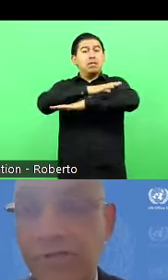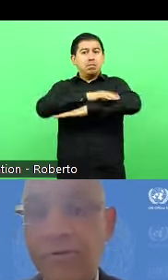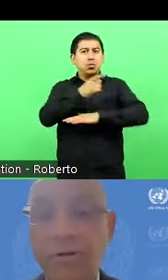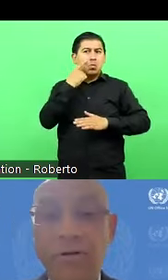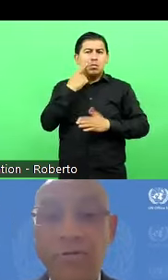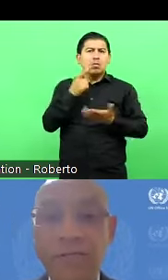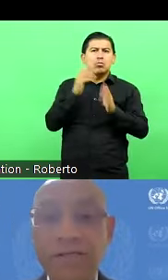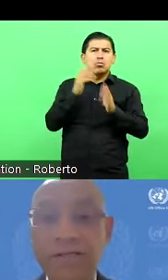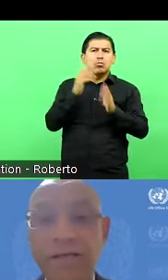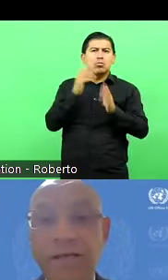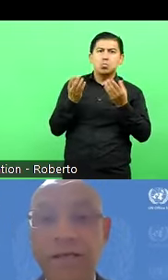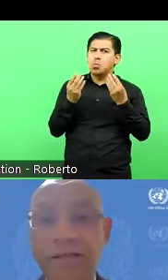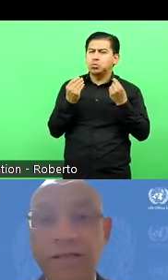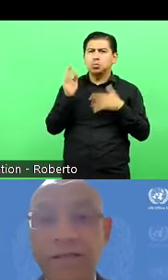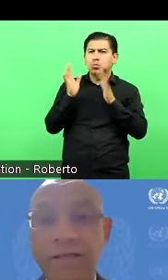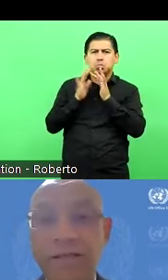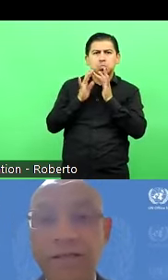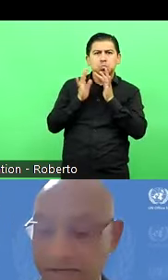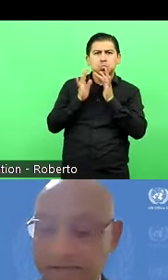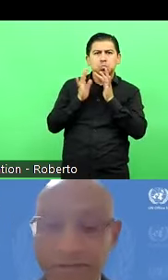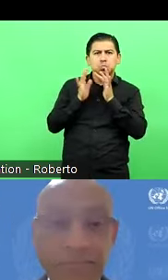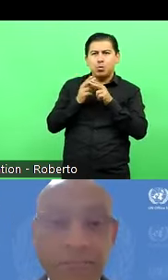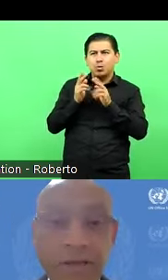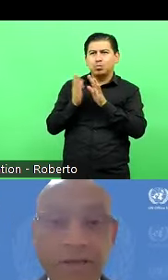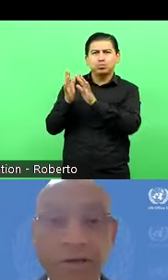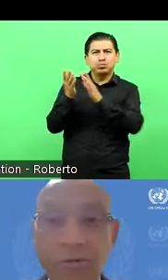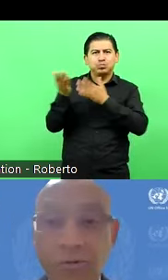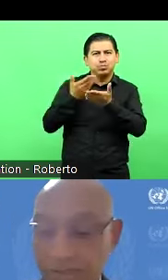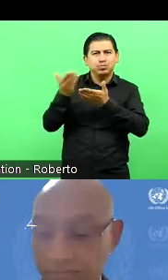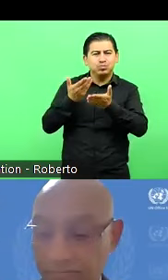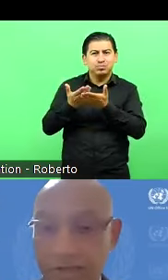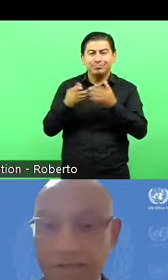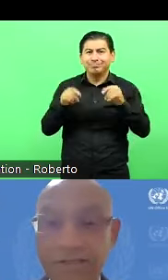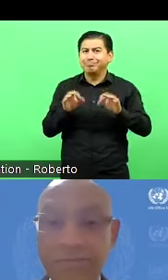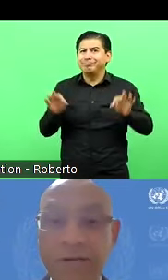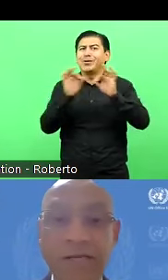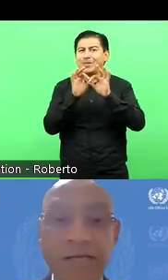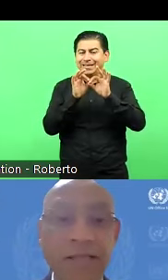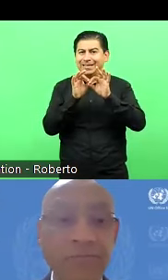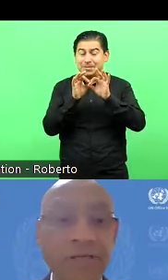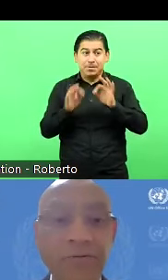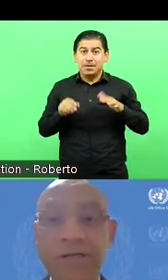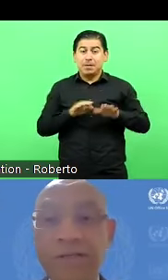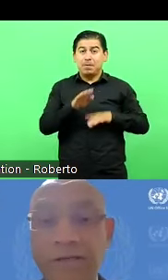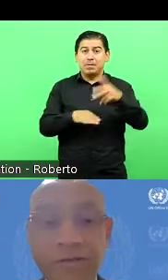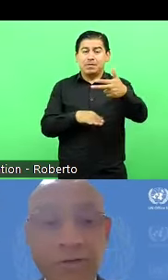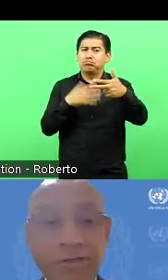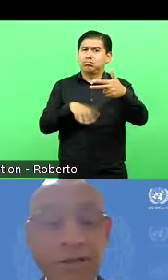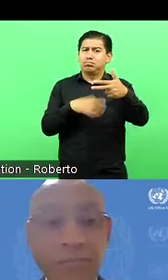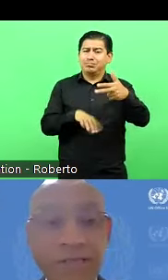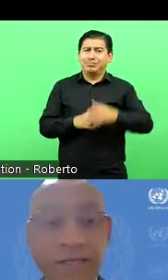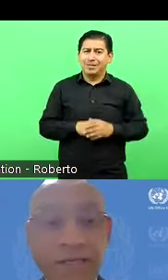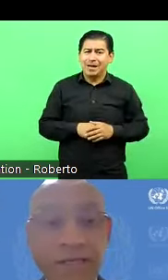approaches for all of these 3 stages. Then who is participating in the MCR 2030? So